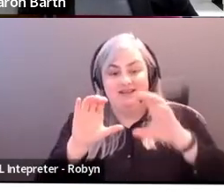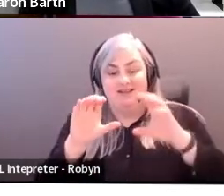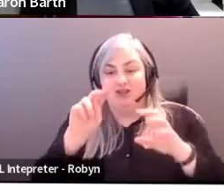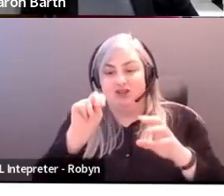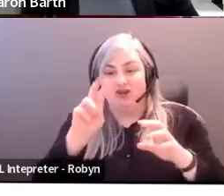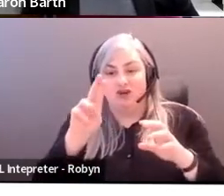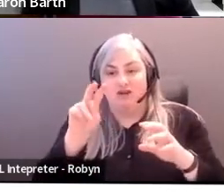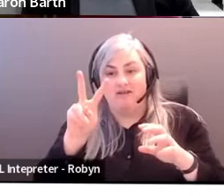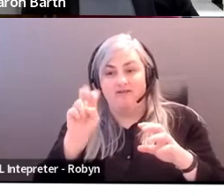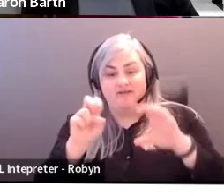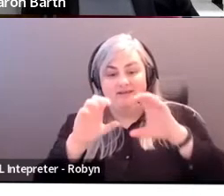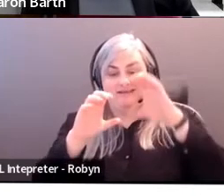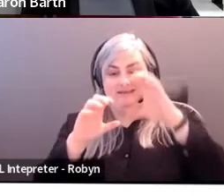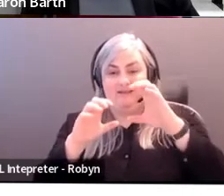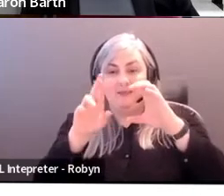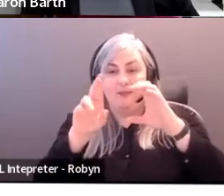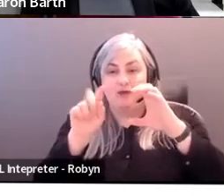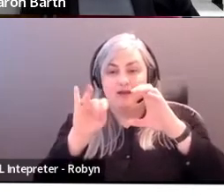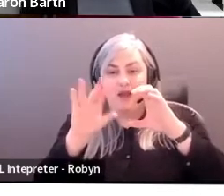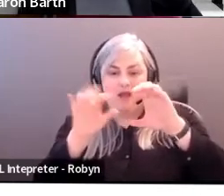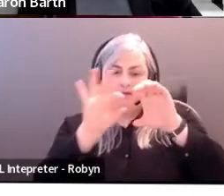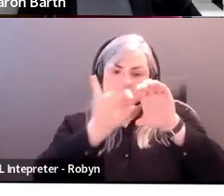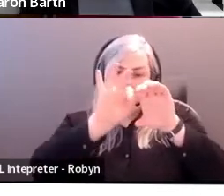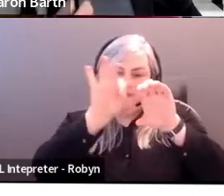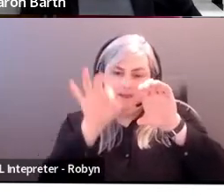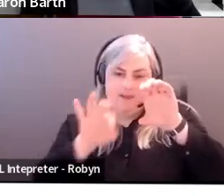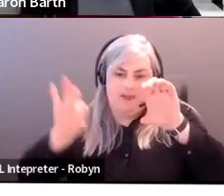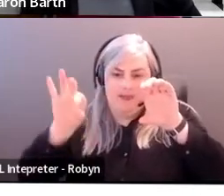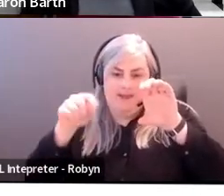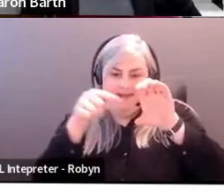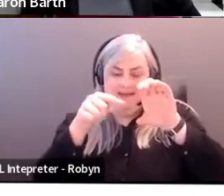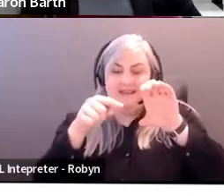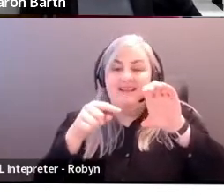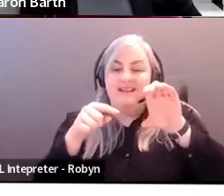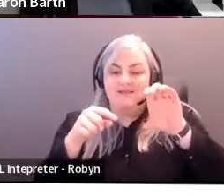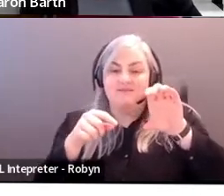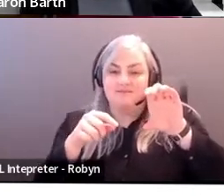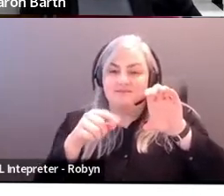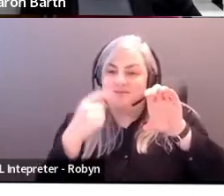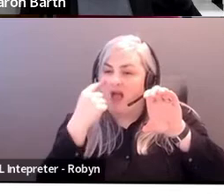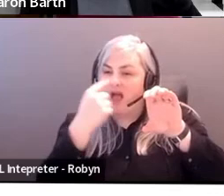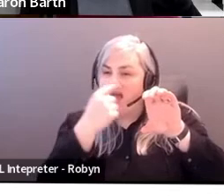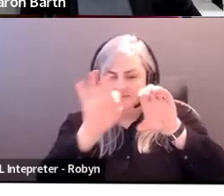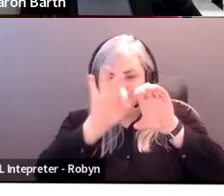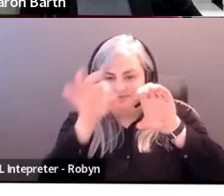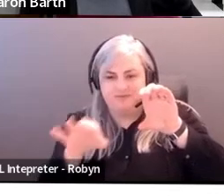we call this? What's a colloquial way of referring to this?